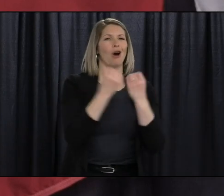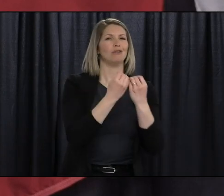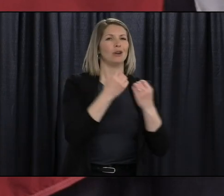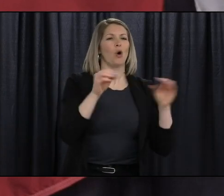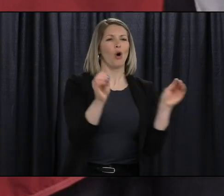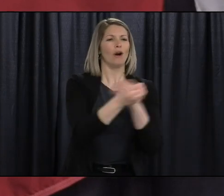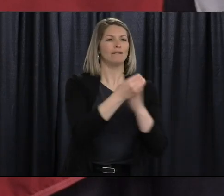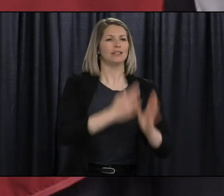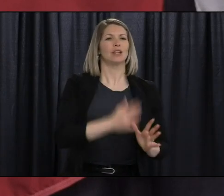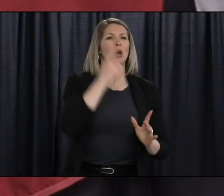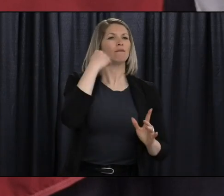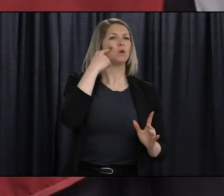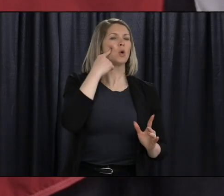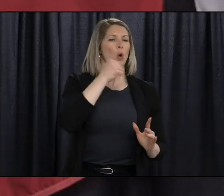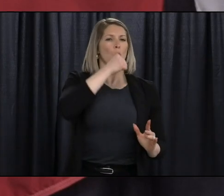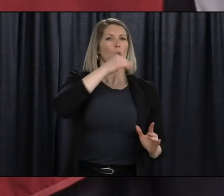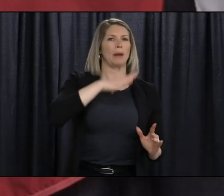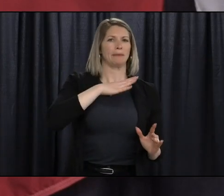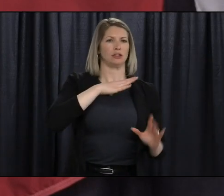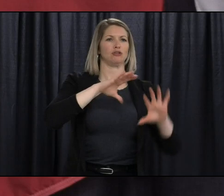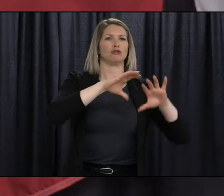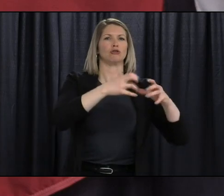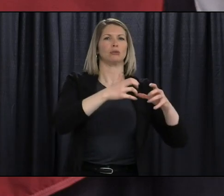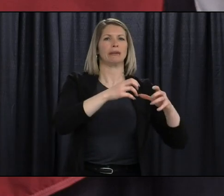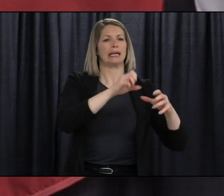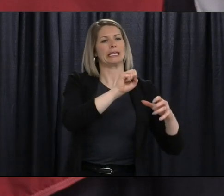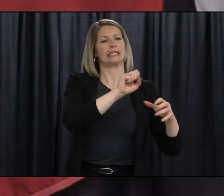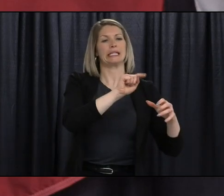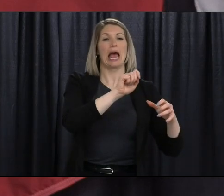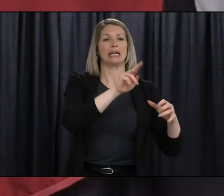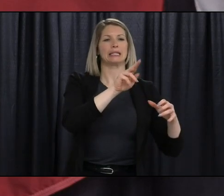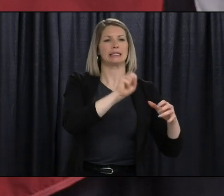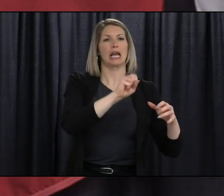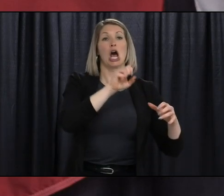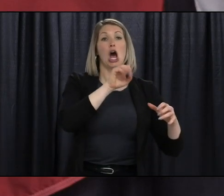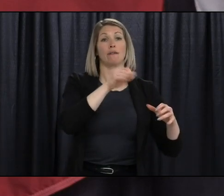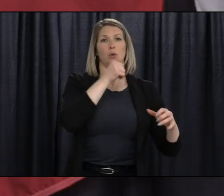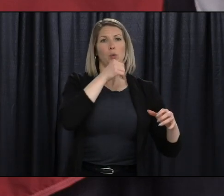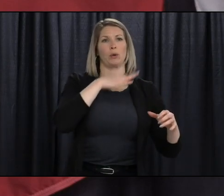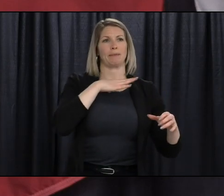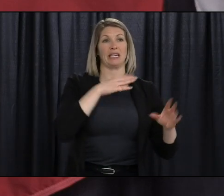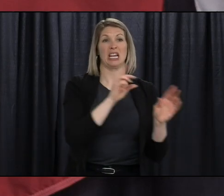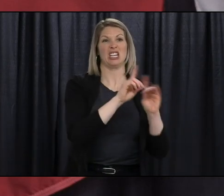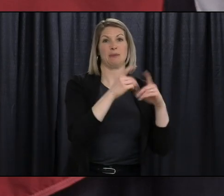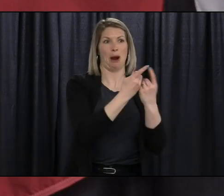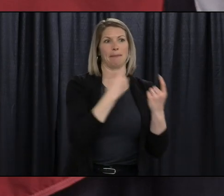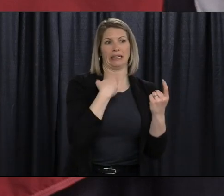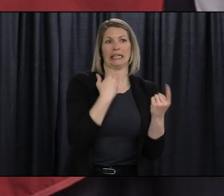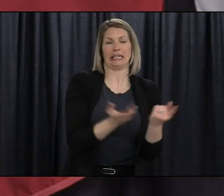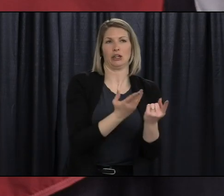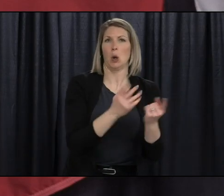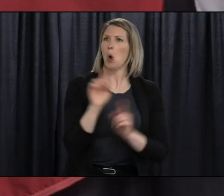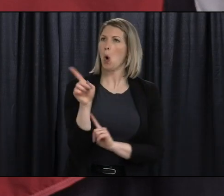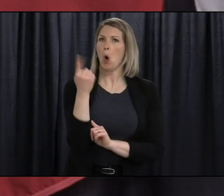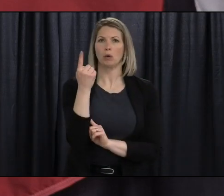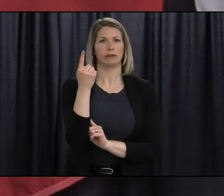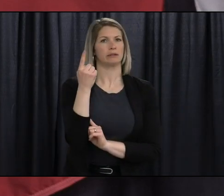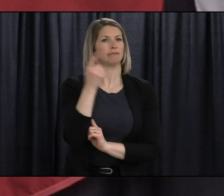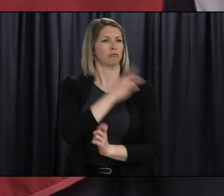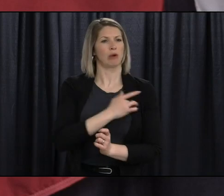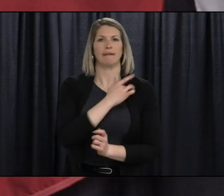months 3 leadership forums. So there's quite a bit of work that's been done, but we should never let up. we realize this pandemic is